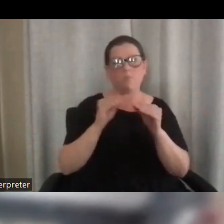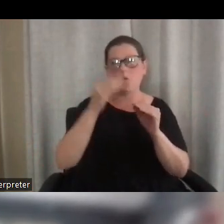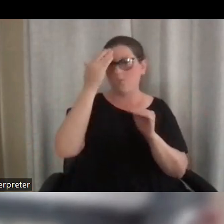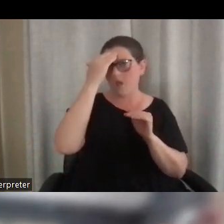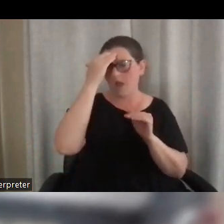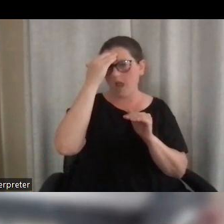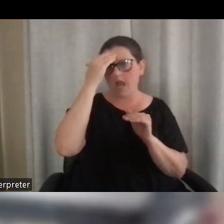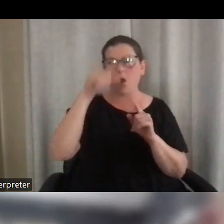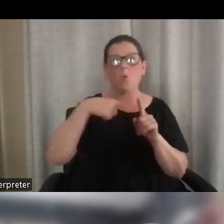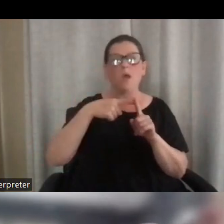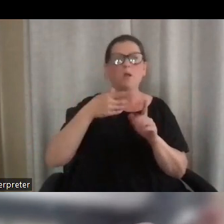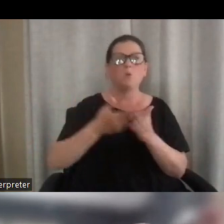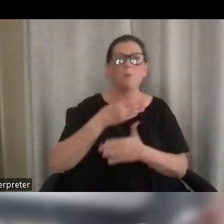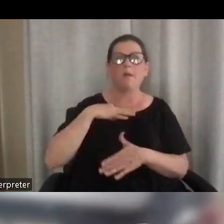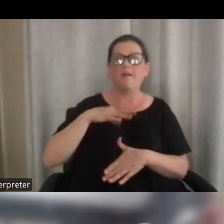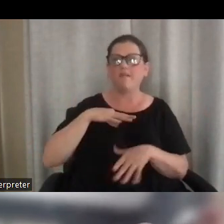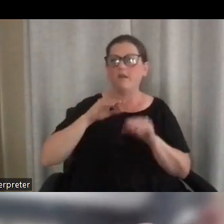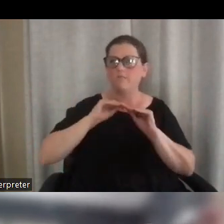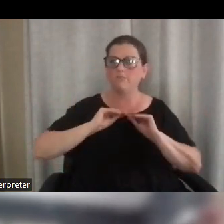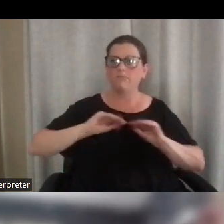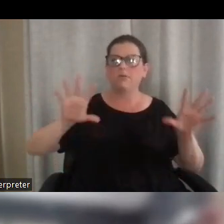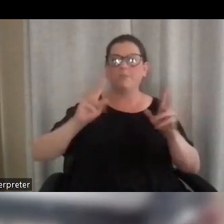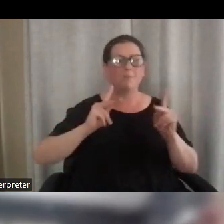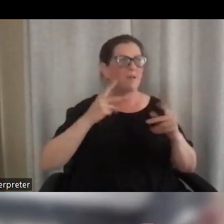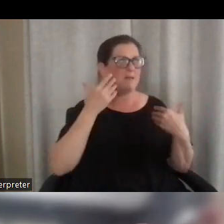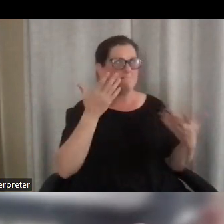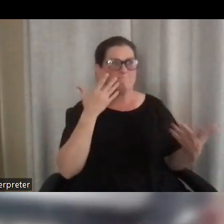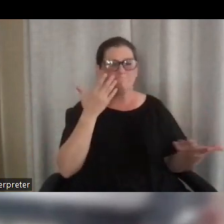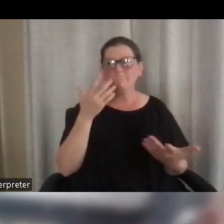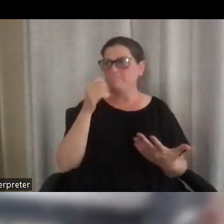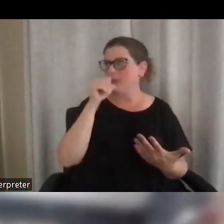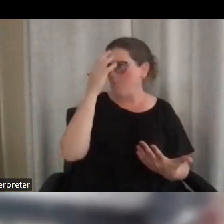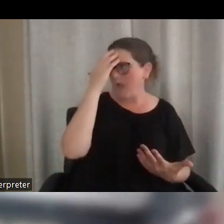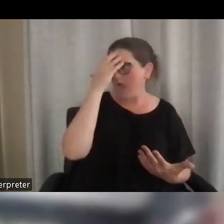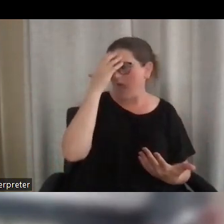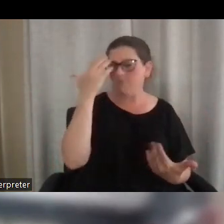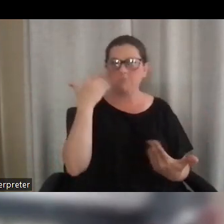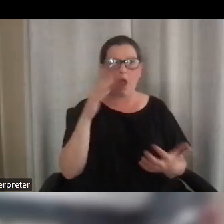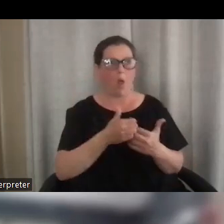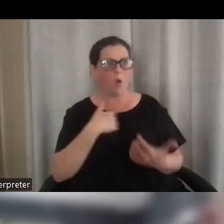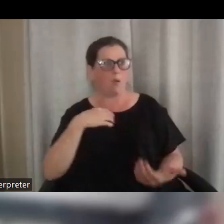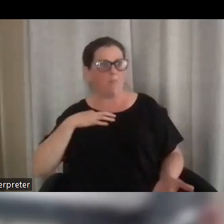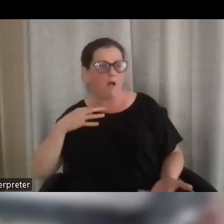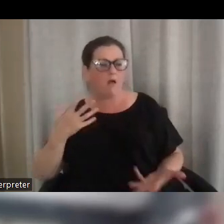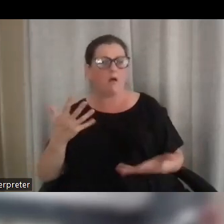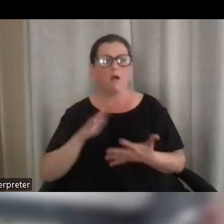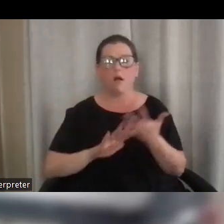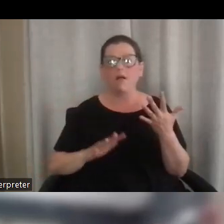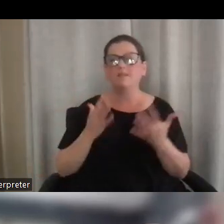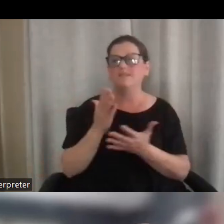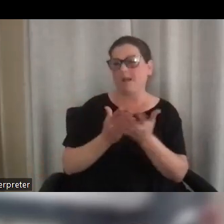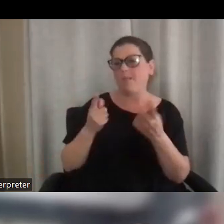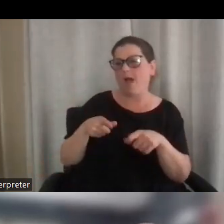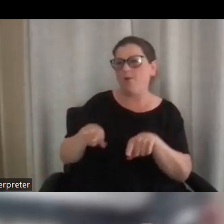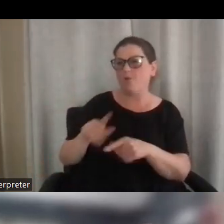new benefit rolls out. Not everybody's aware of it or aware that they're eligible for it. There's confusion, particularly as it came out during